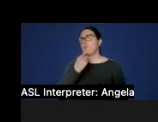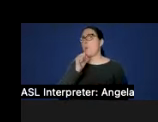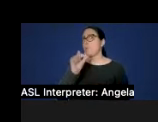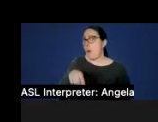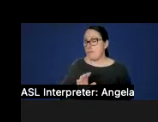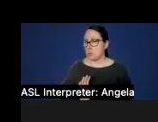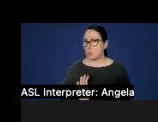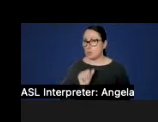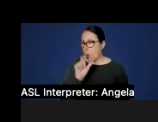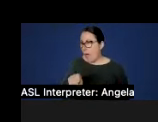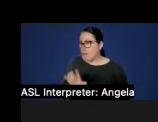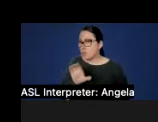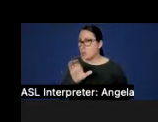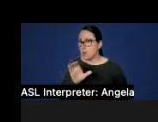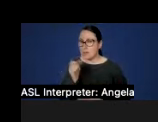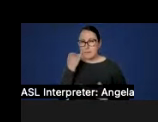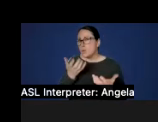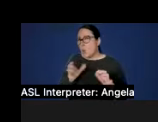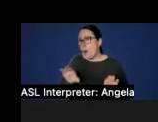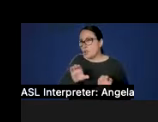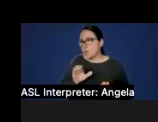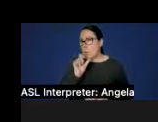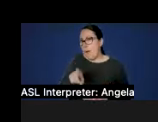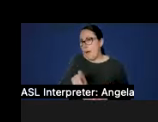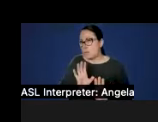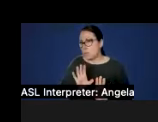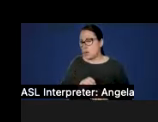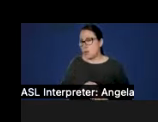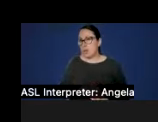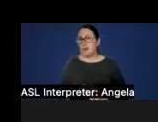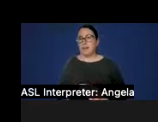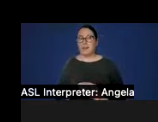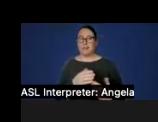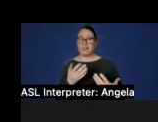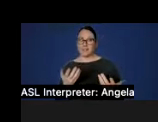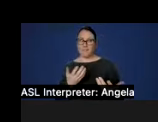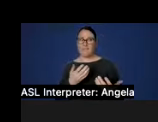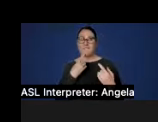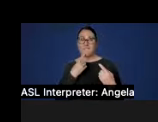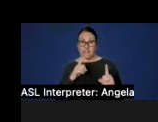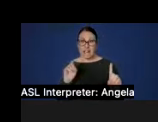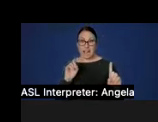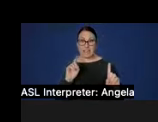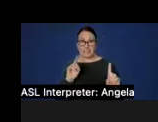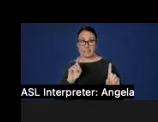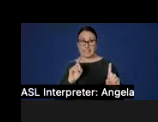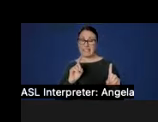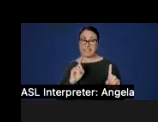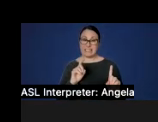If you don't want to do it, you don't have to do this, and just kept talking her out of it. And finally she did, and we just wound up leaving.